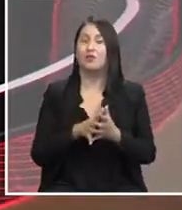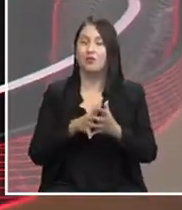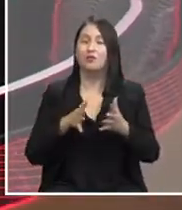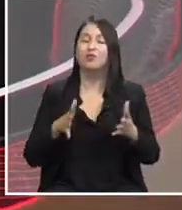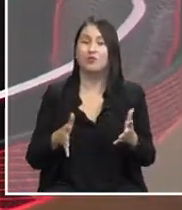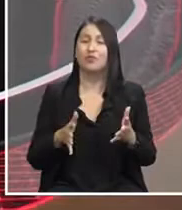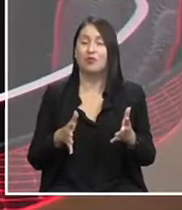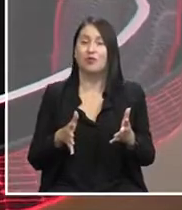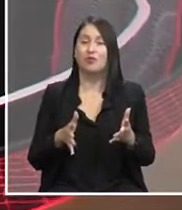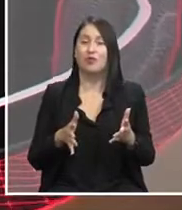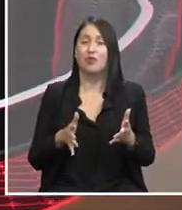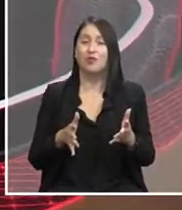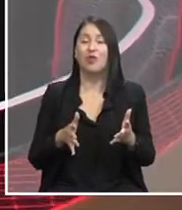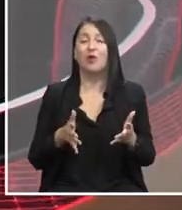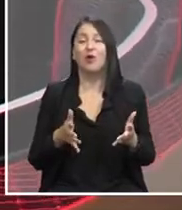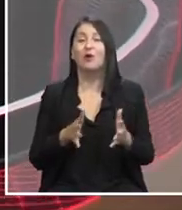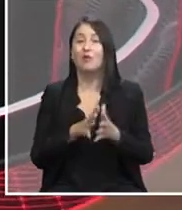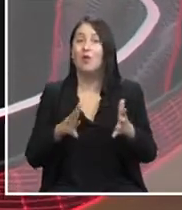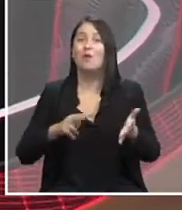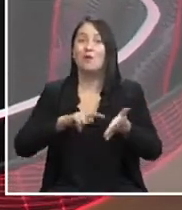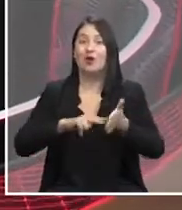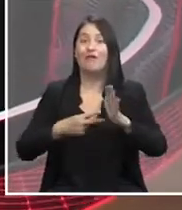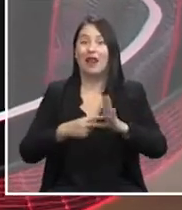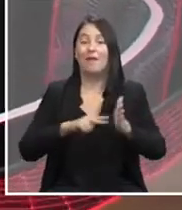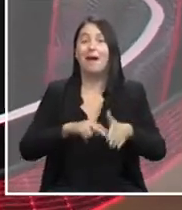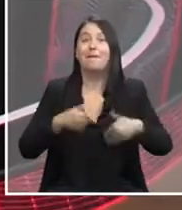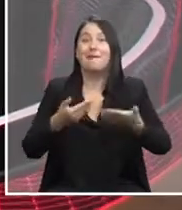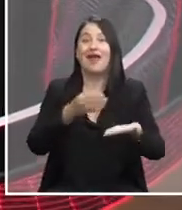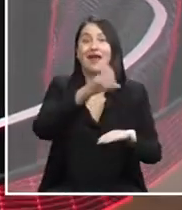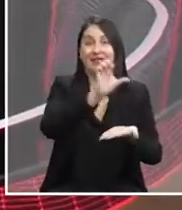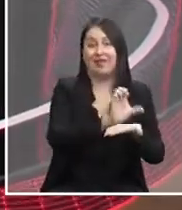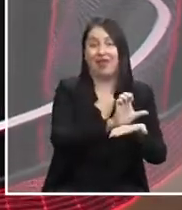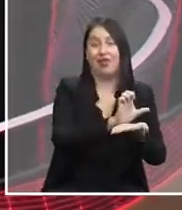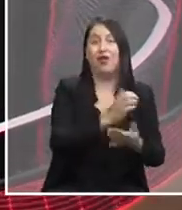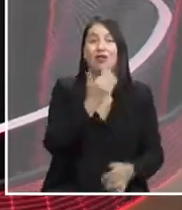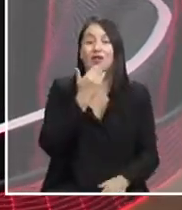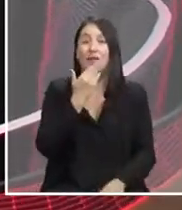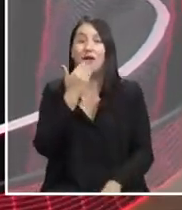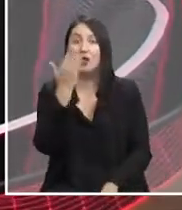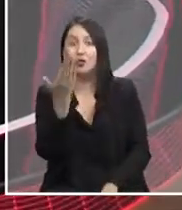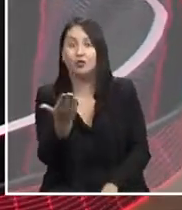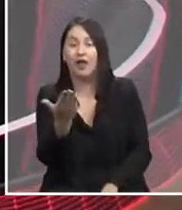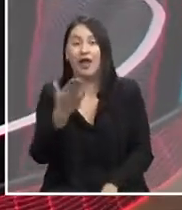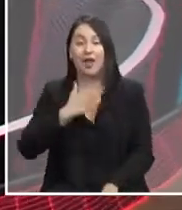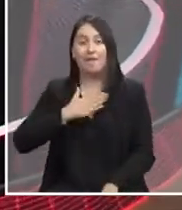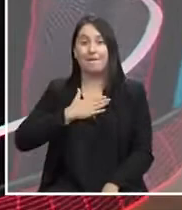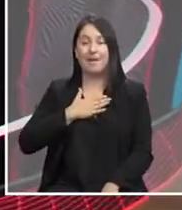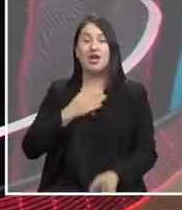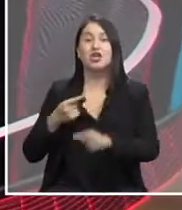societies. The societies are now a theater of operation.